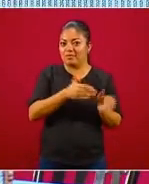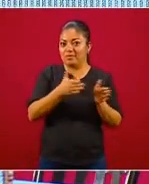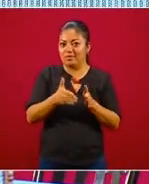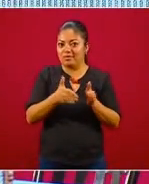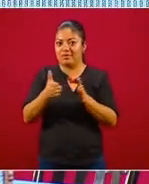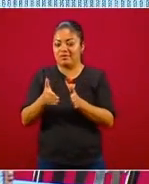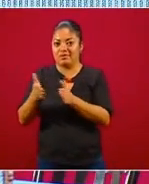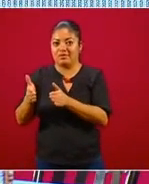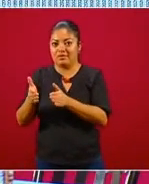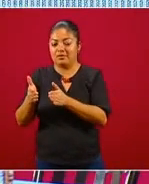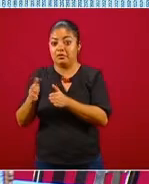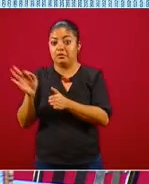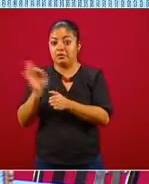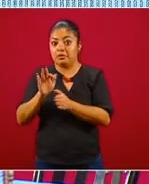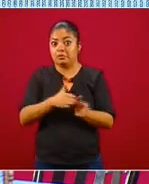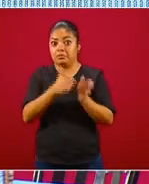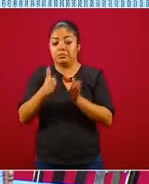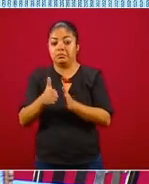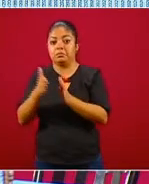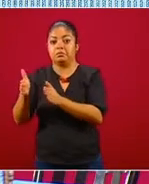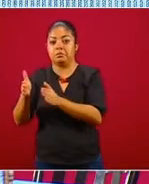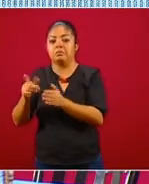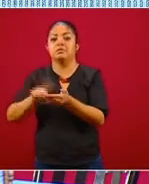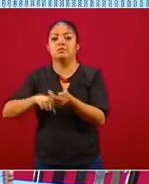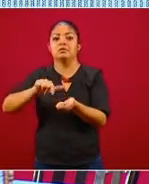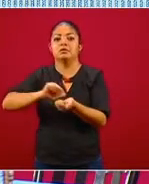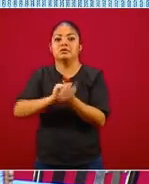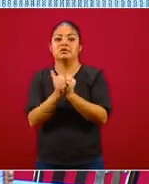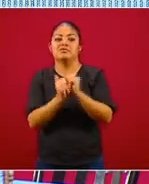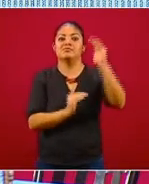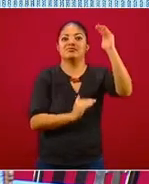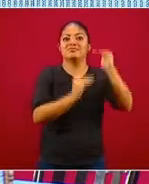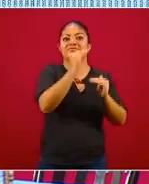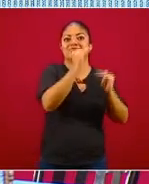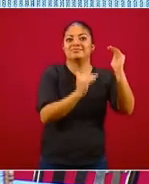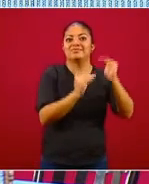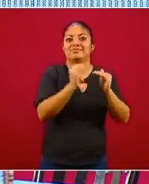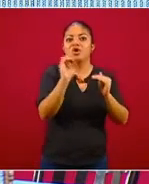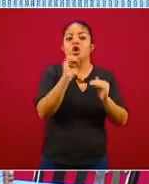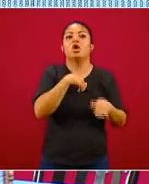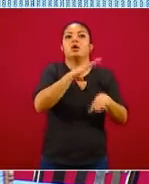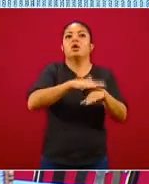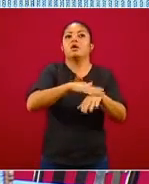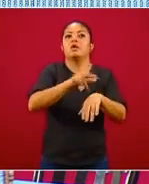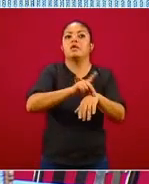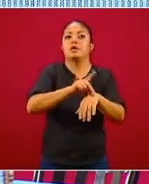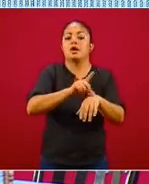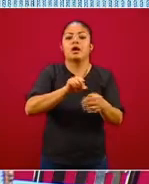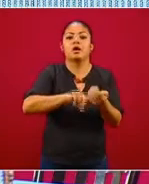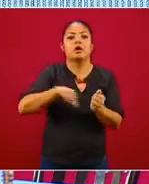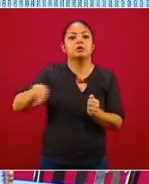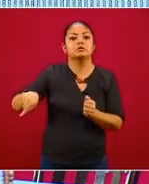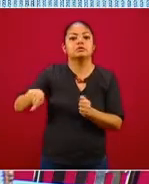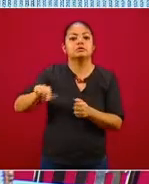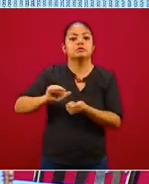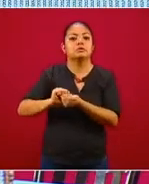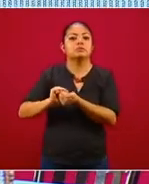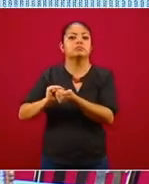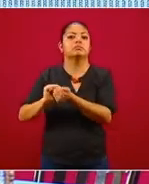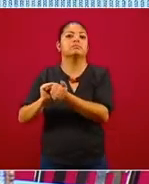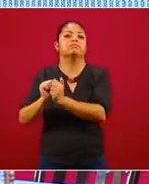time the test is being done, and then the time that the test results are actually